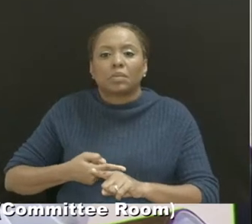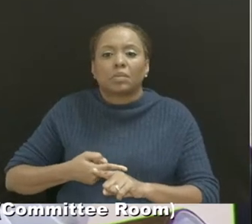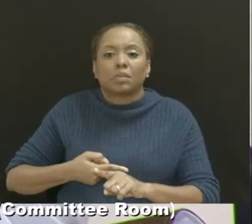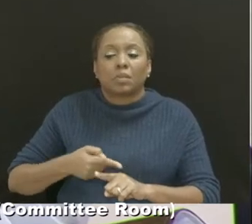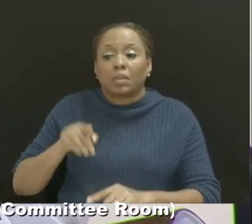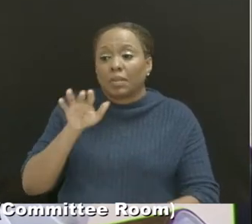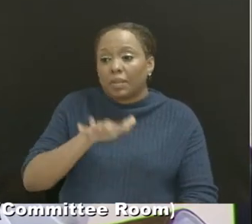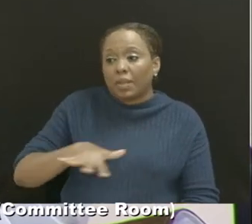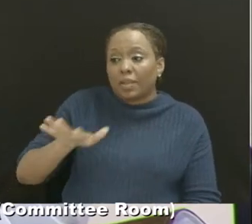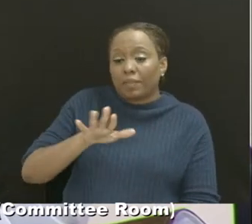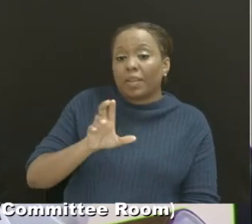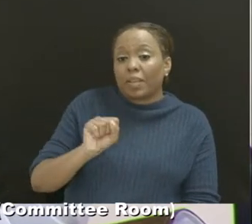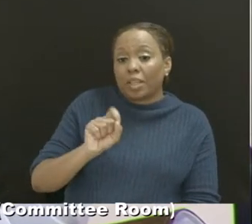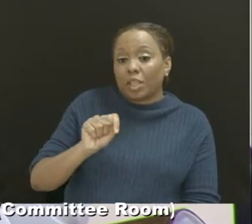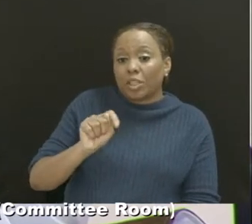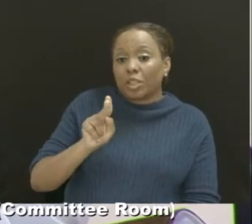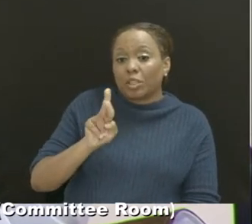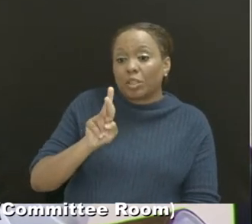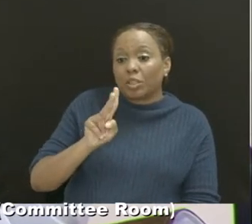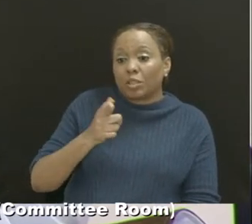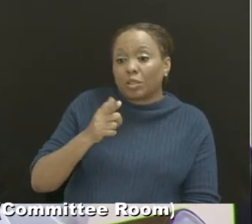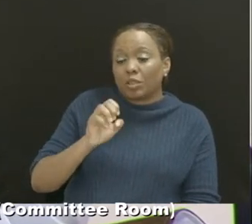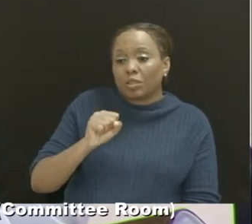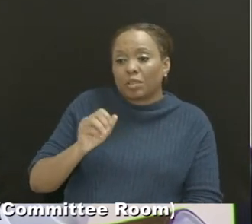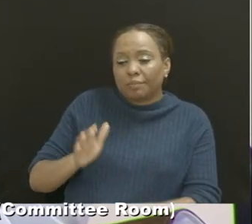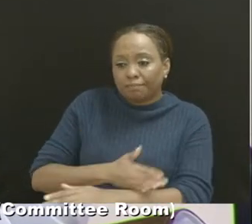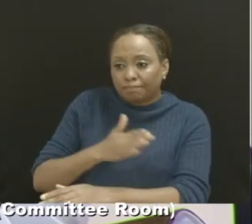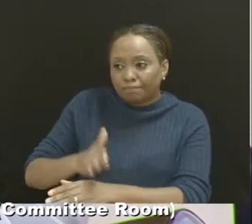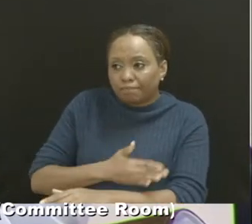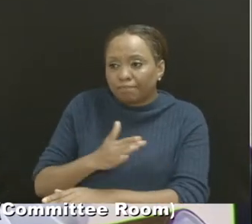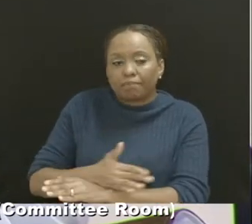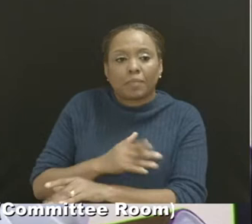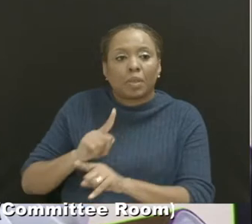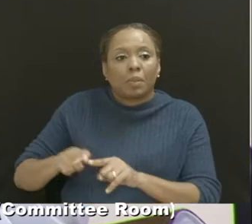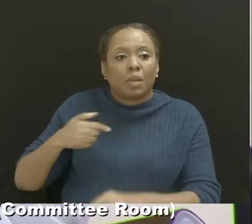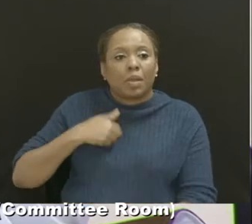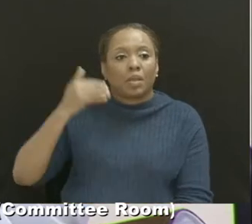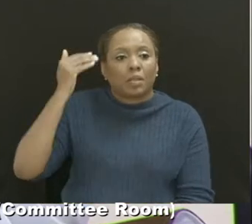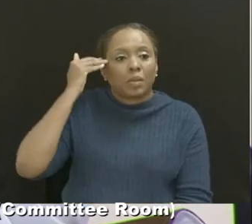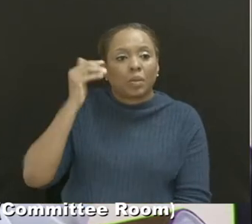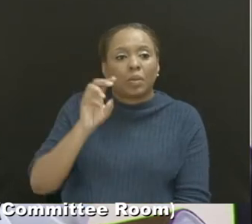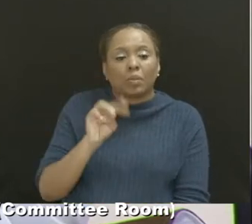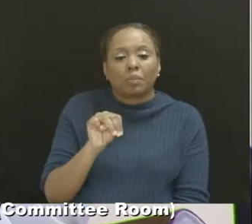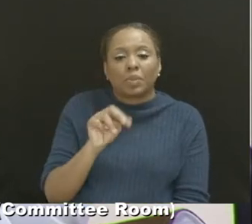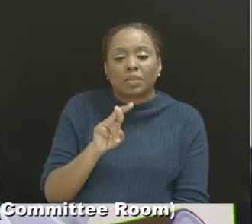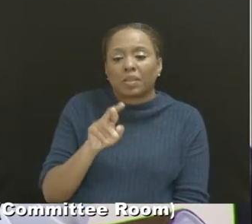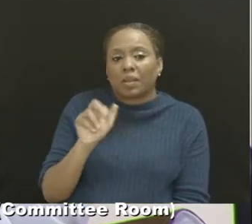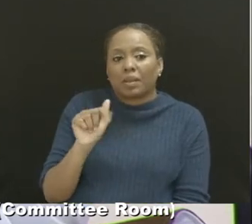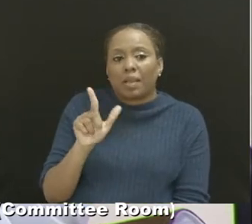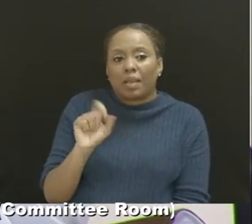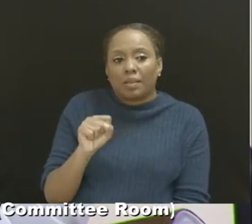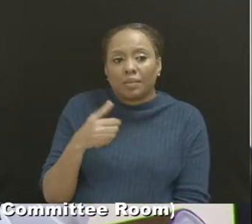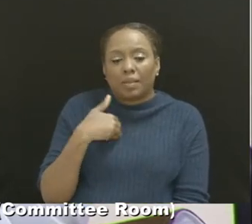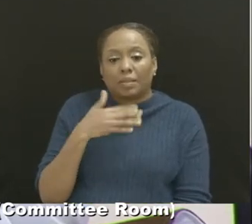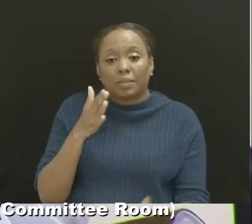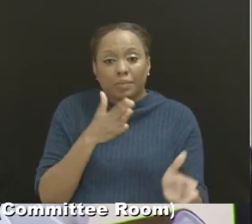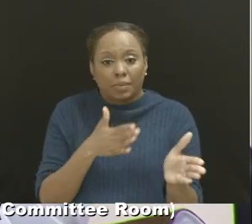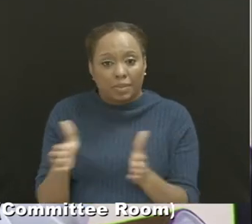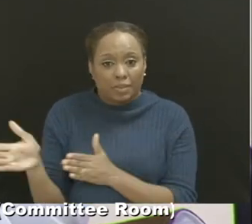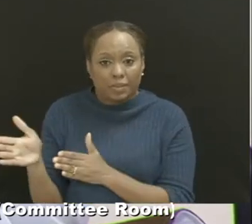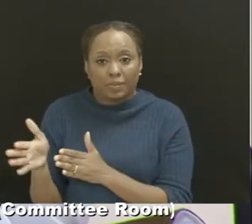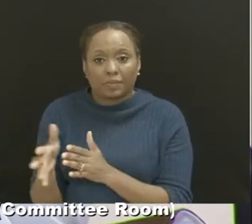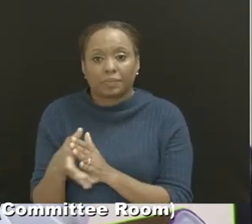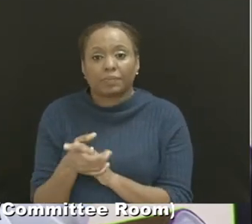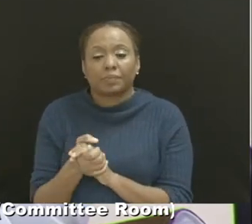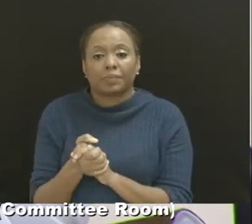functions that you alluded to, but in speaking to Mr. Styles, I know he has a plan for the area, And also, in speaking with the minister, he'd visited the office